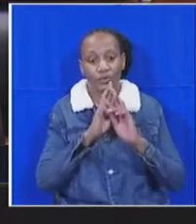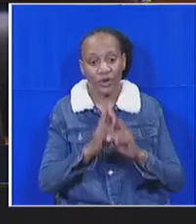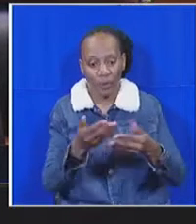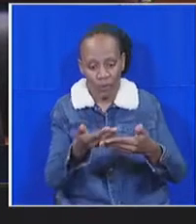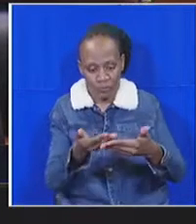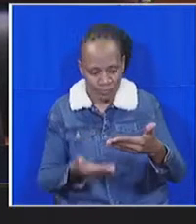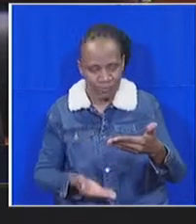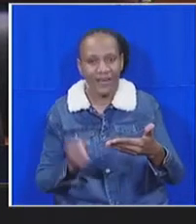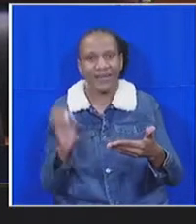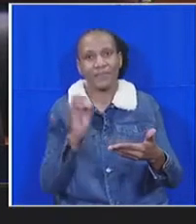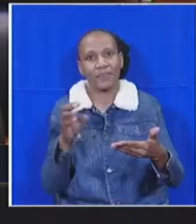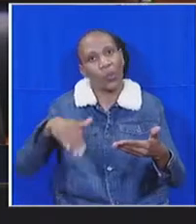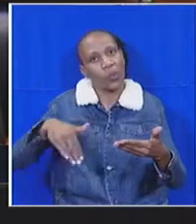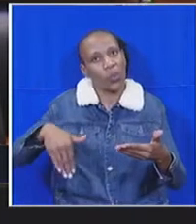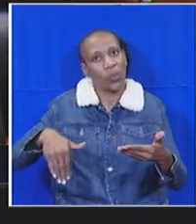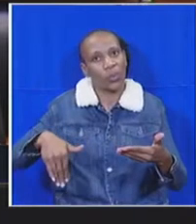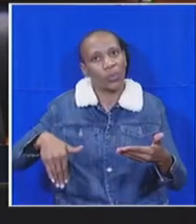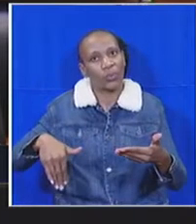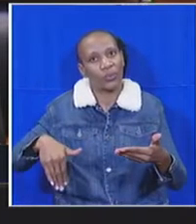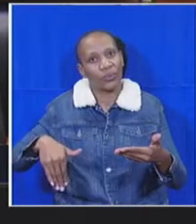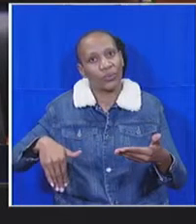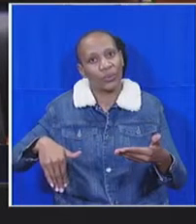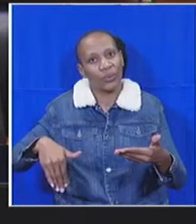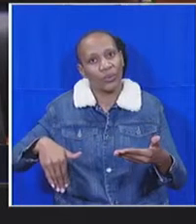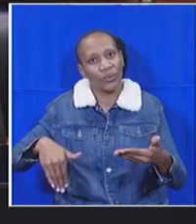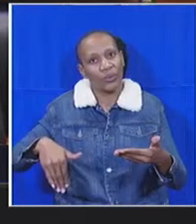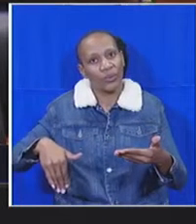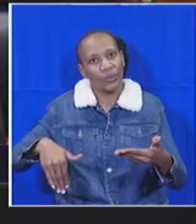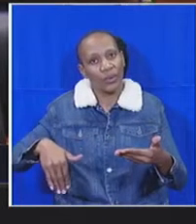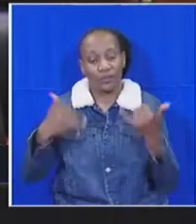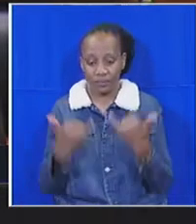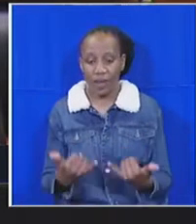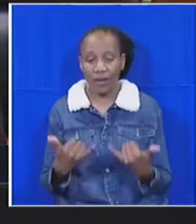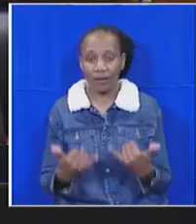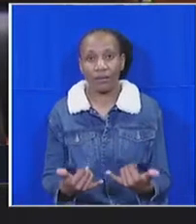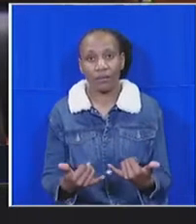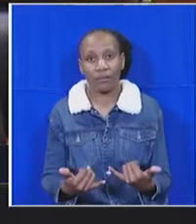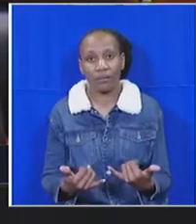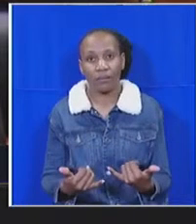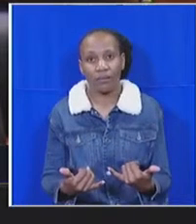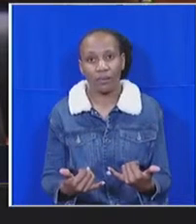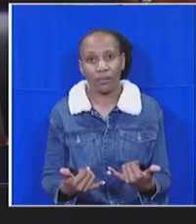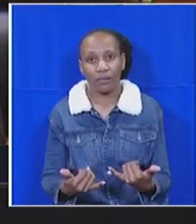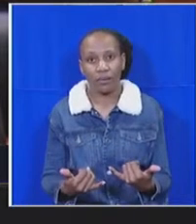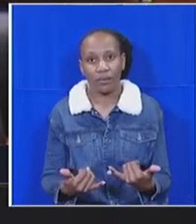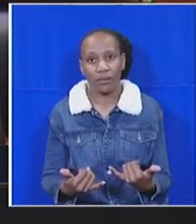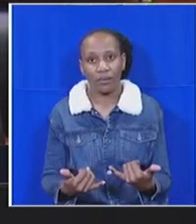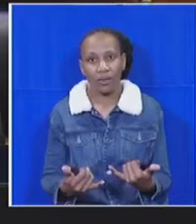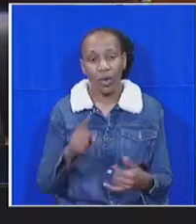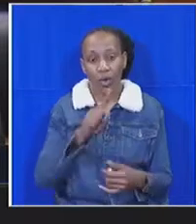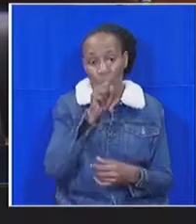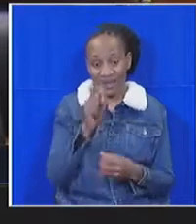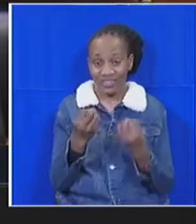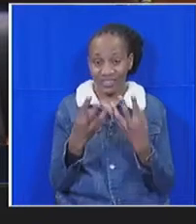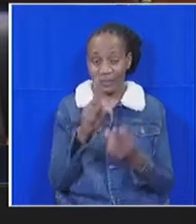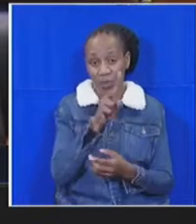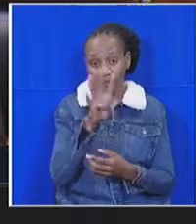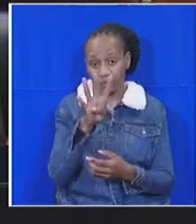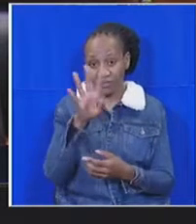the investigation, and we now, the question